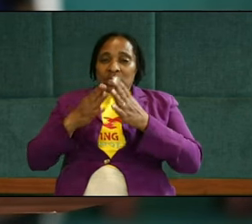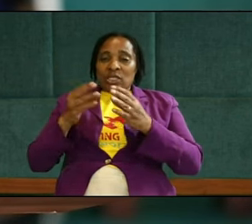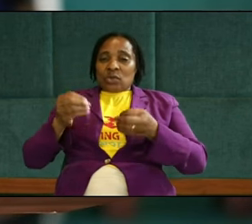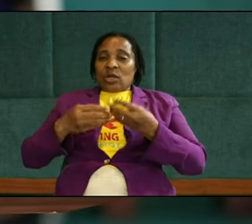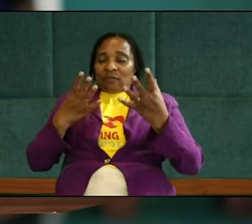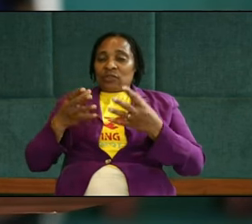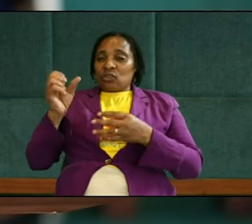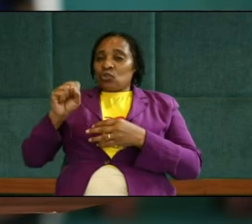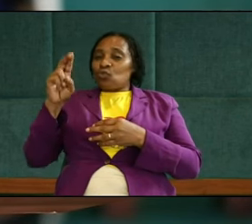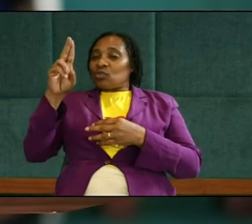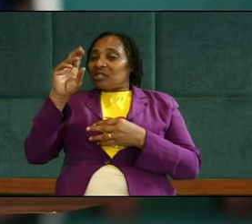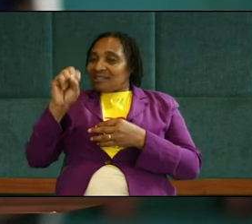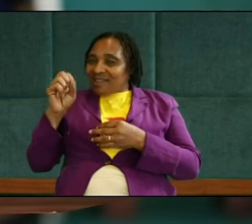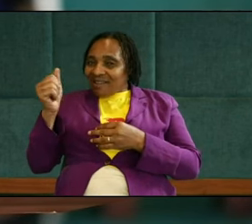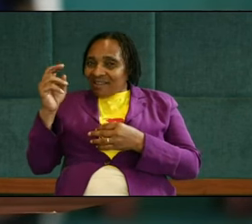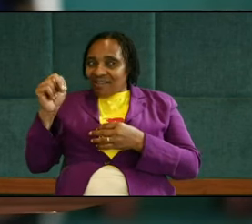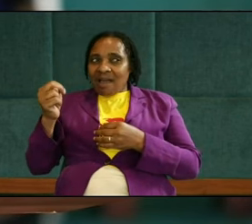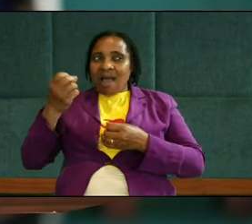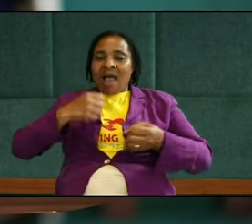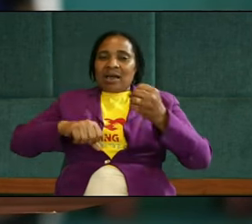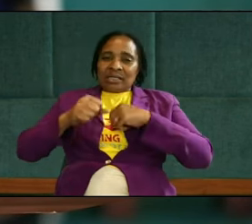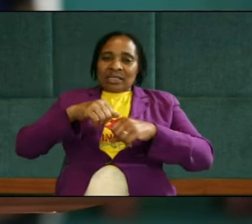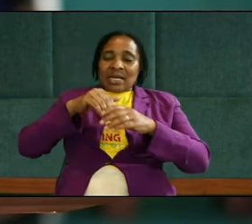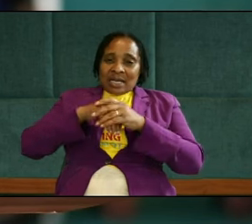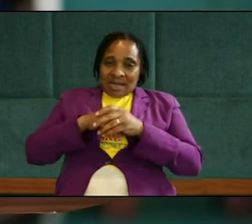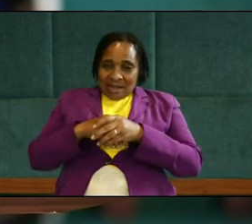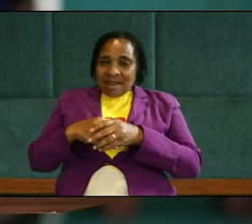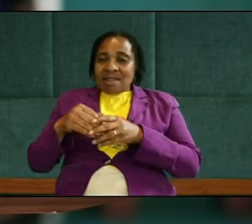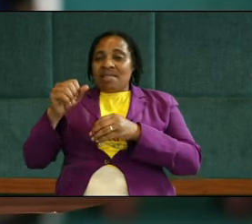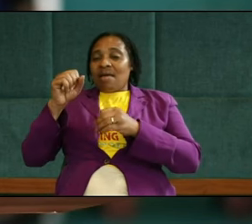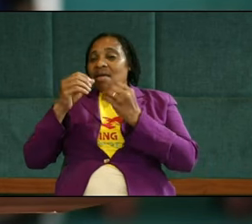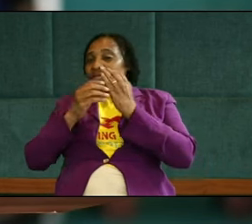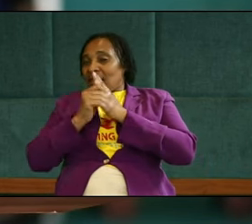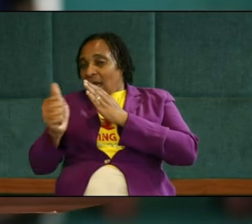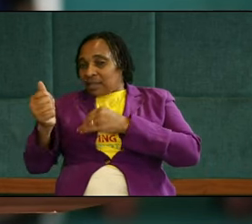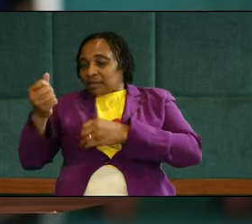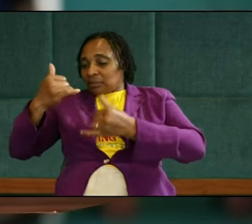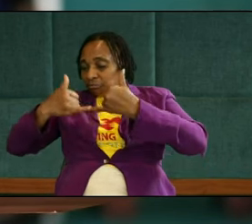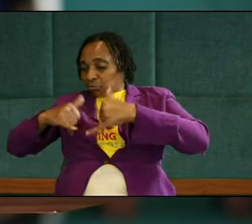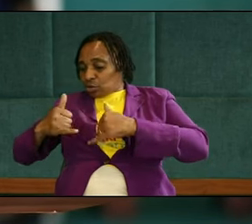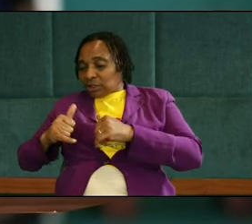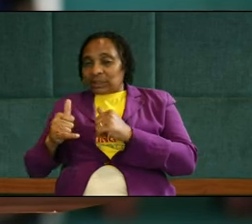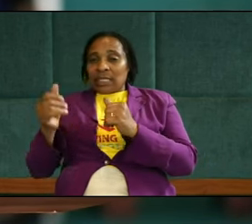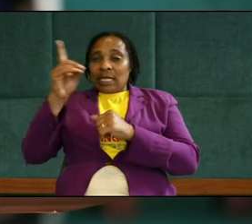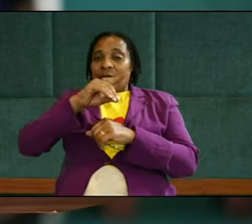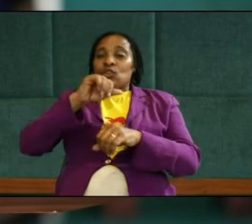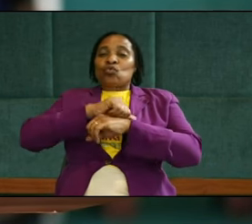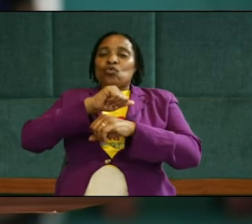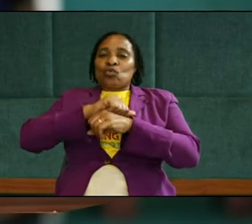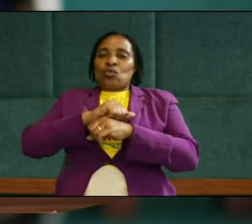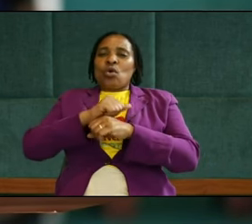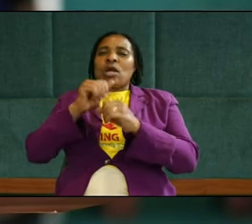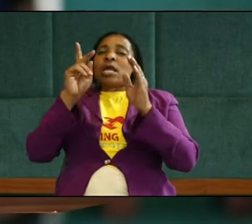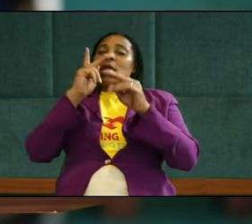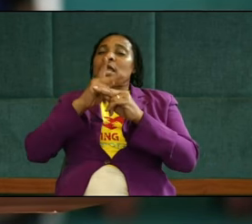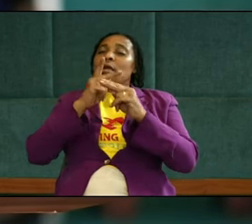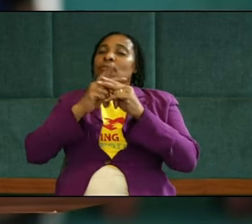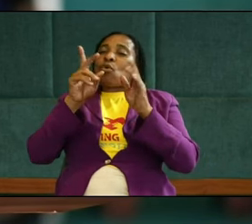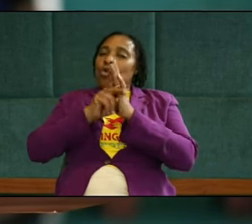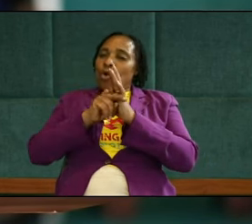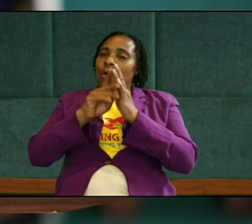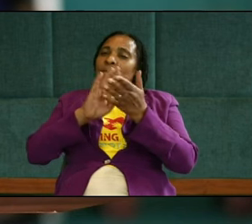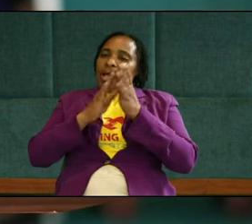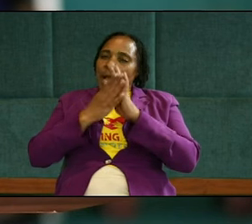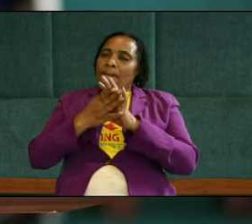Susanna to participate in the spring talent show and for the talents that you have given her. We want to keep your law and be faithful to you.